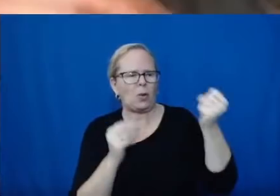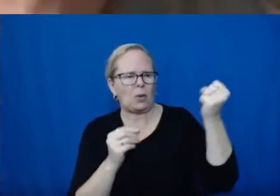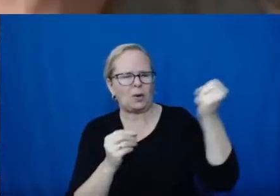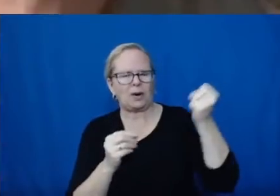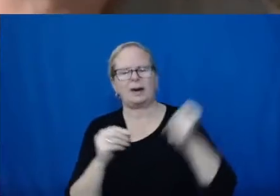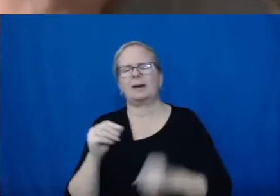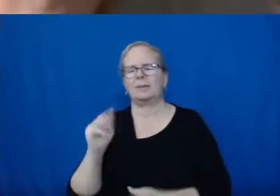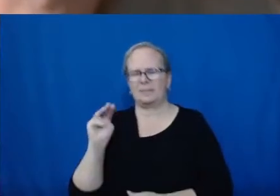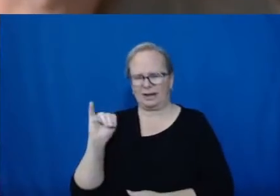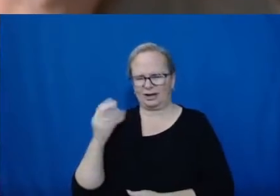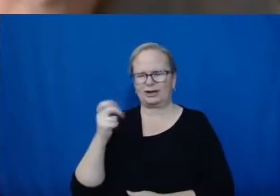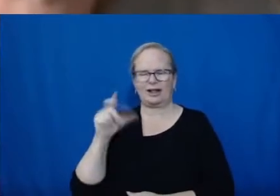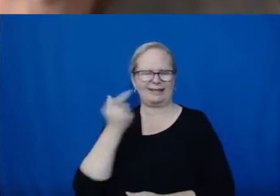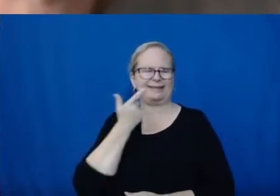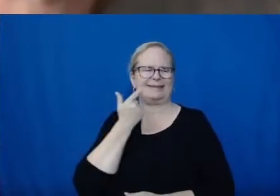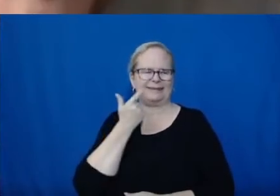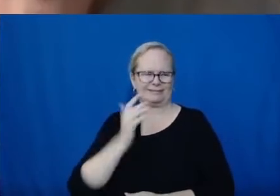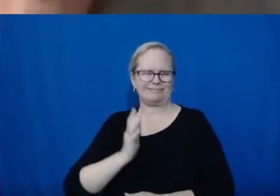okay.